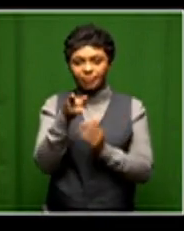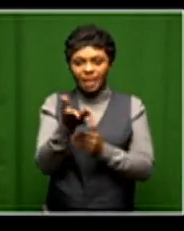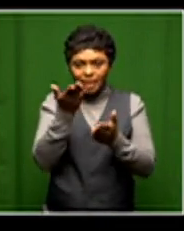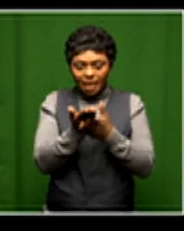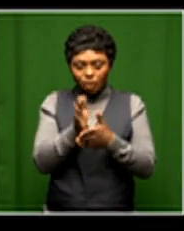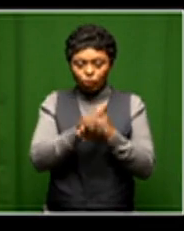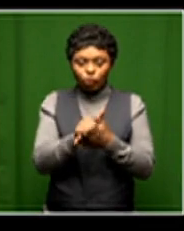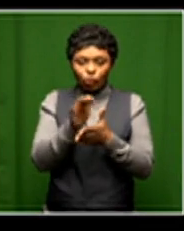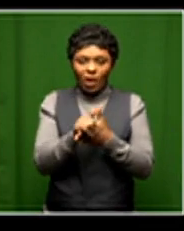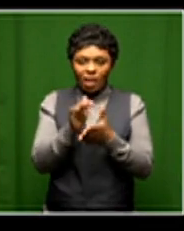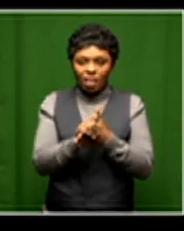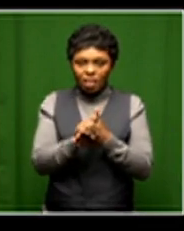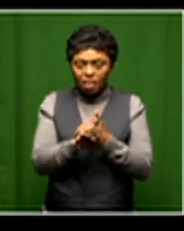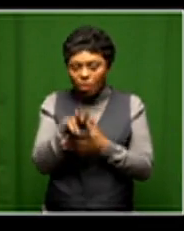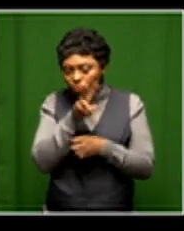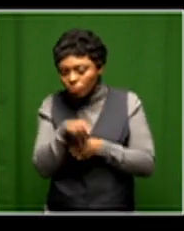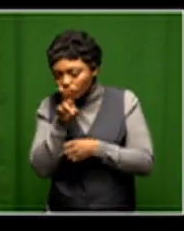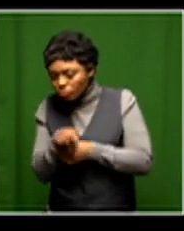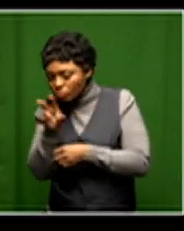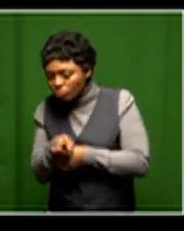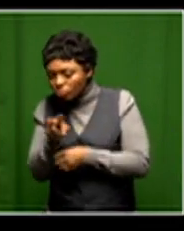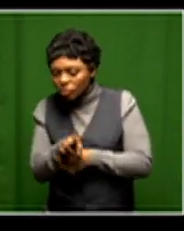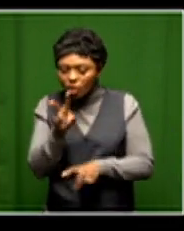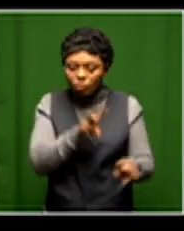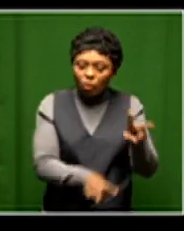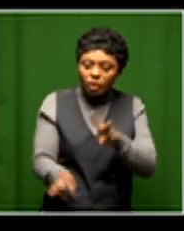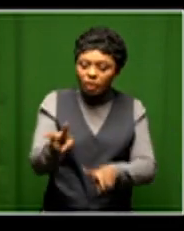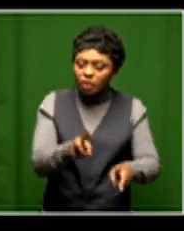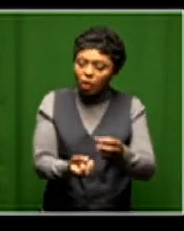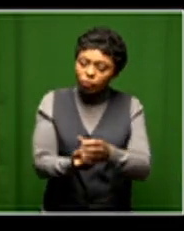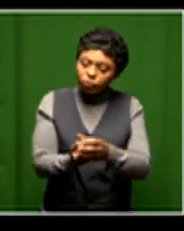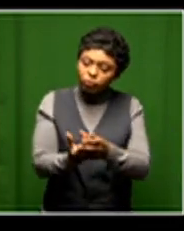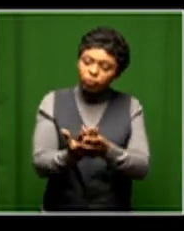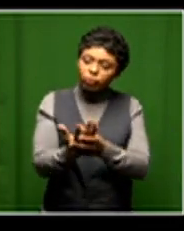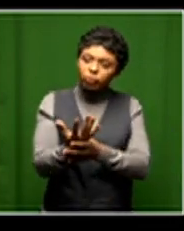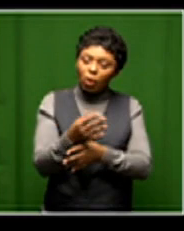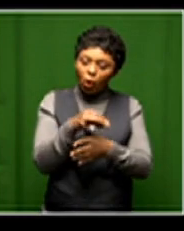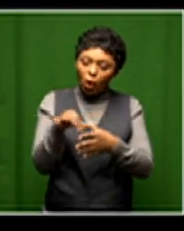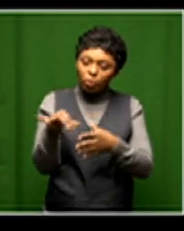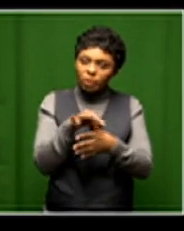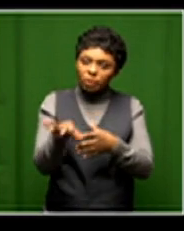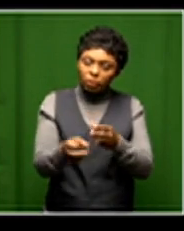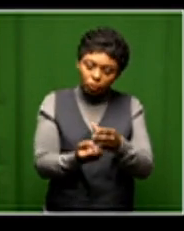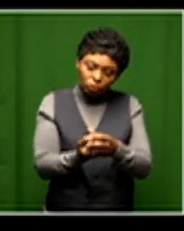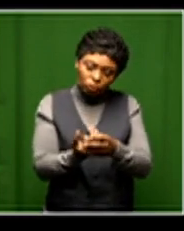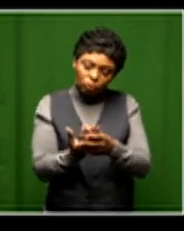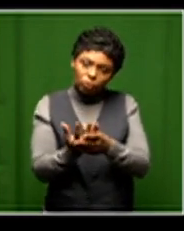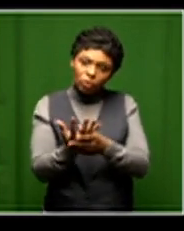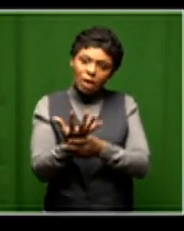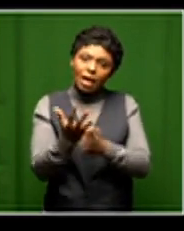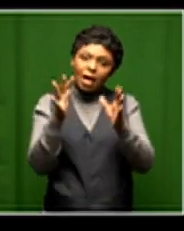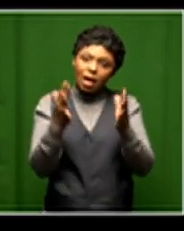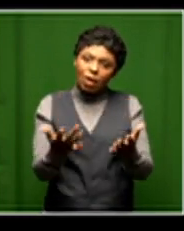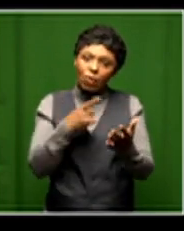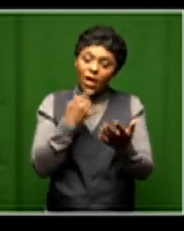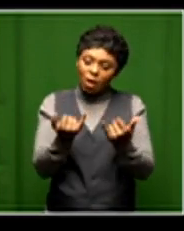helps to monitor the growing of crops. That's why now there is increasing the green hubs where